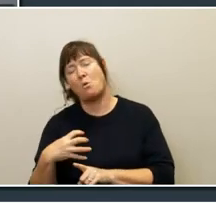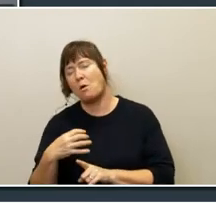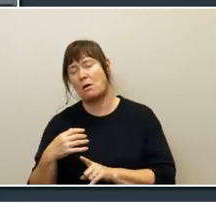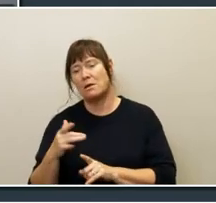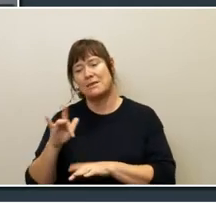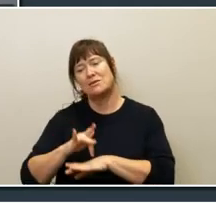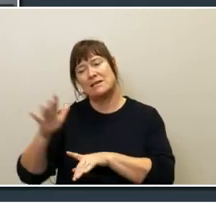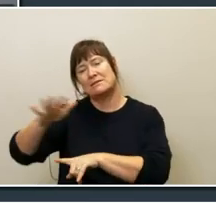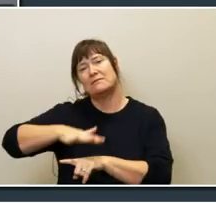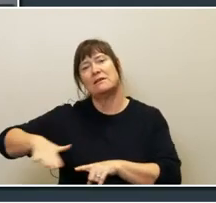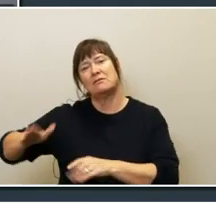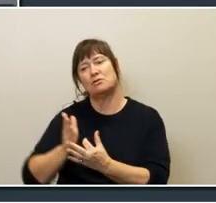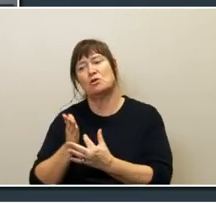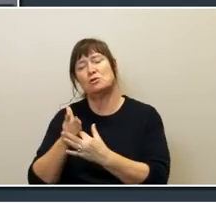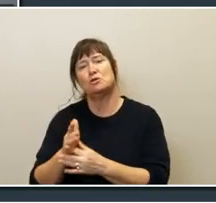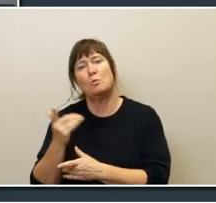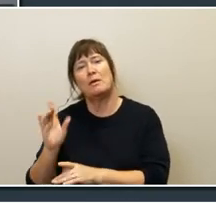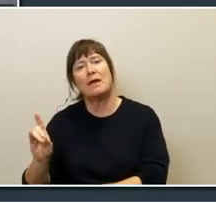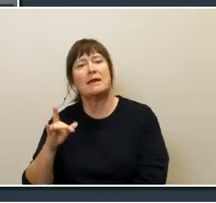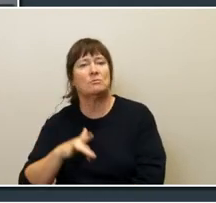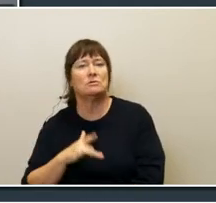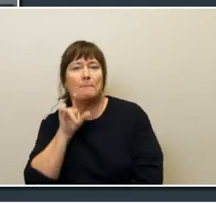sensitive areas and disturb the habitat.